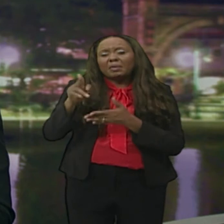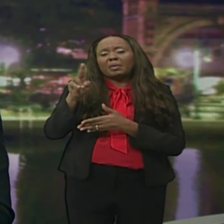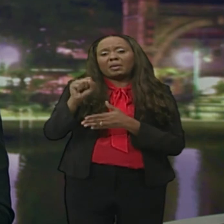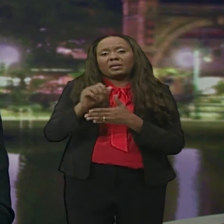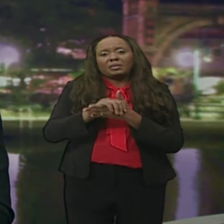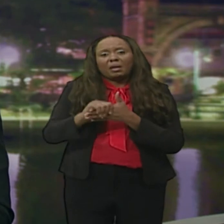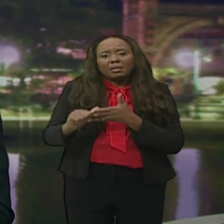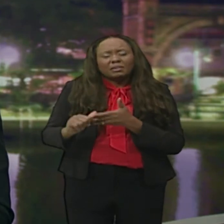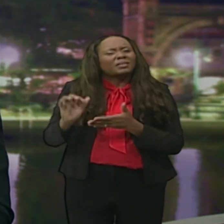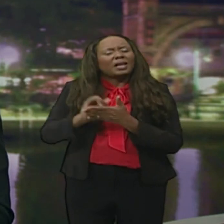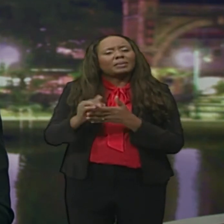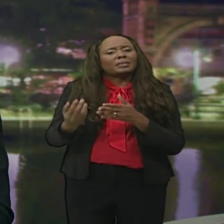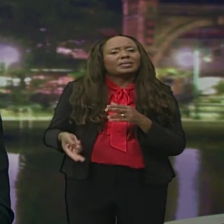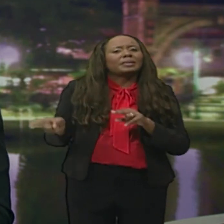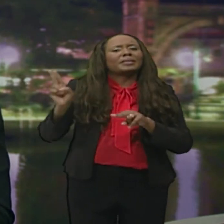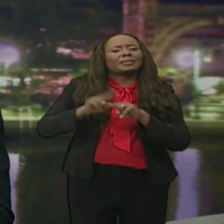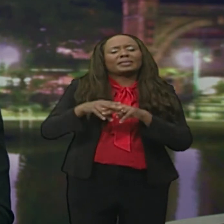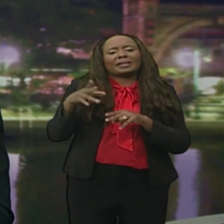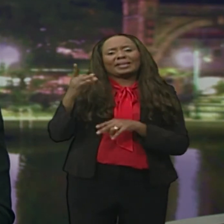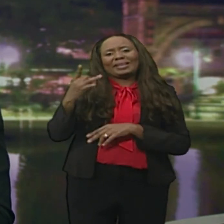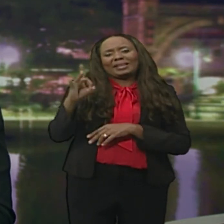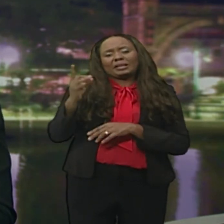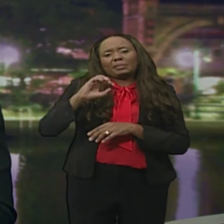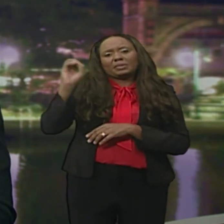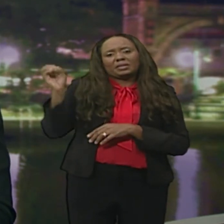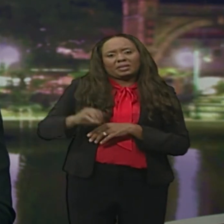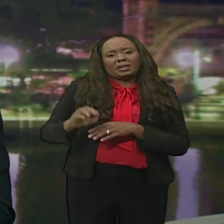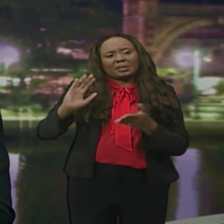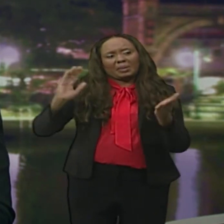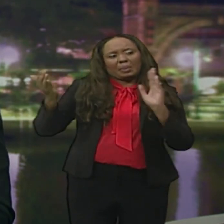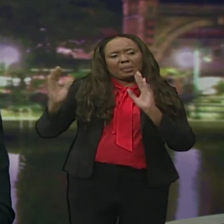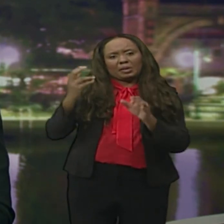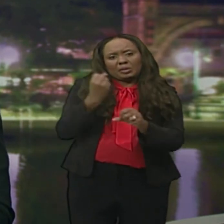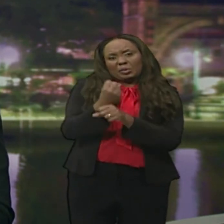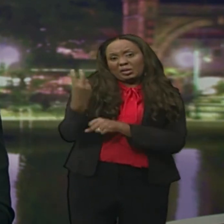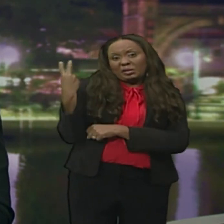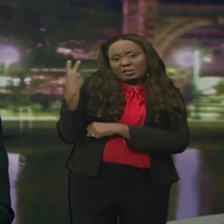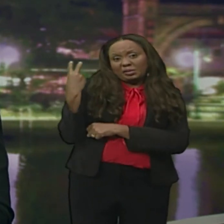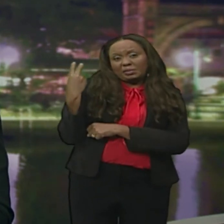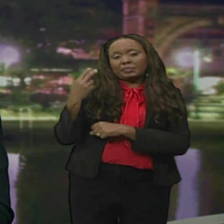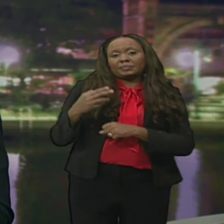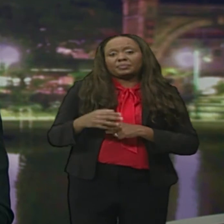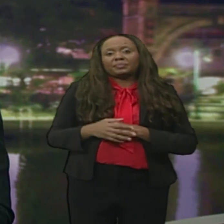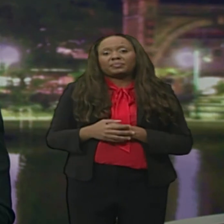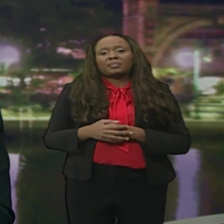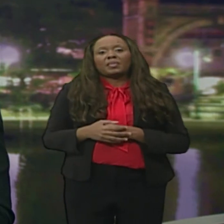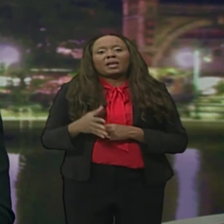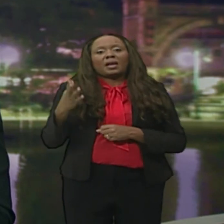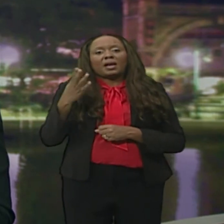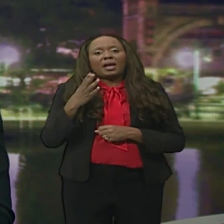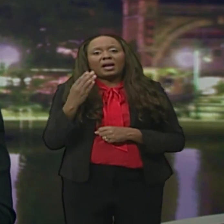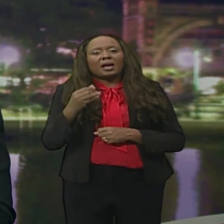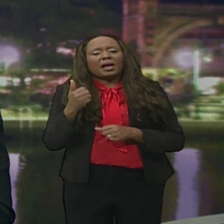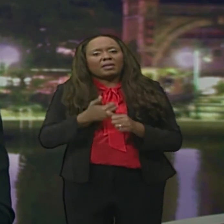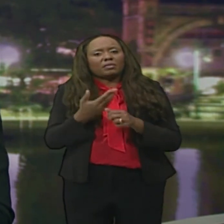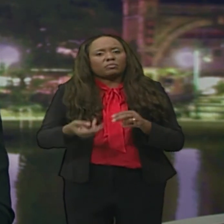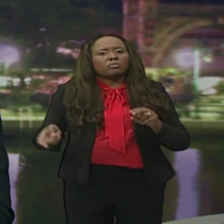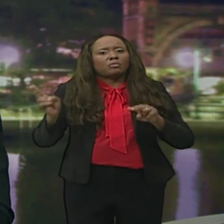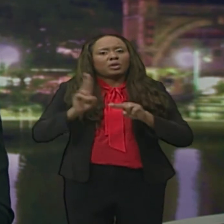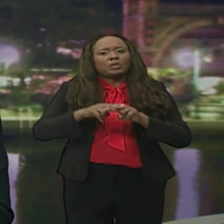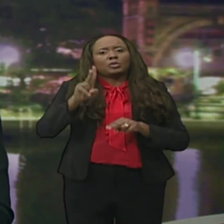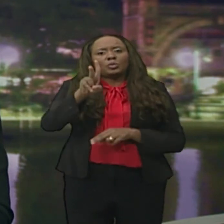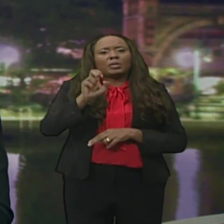an increase of 18% compared with 2016. Disbursements to its borrowing member countries rose by 13% to